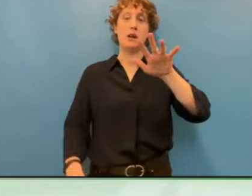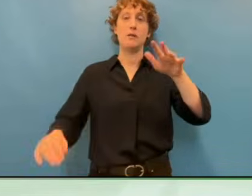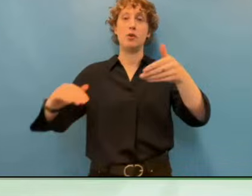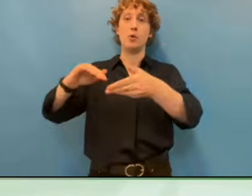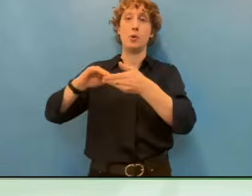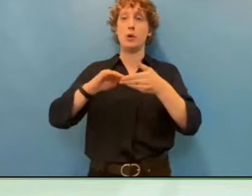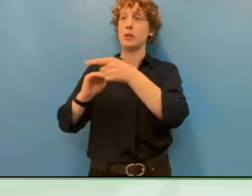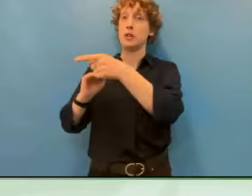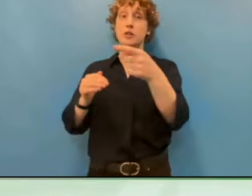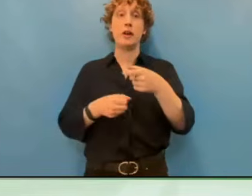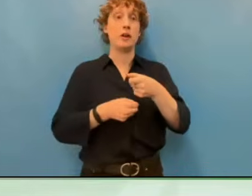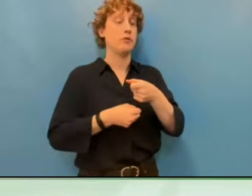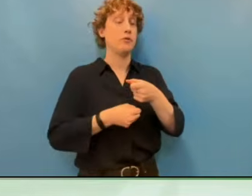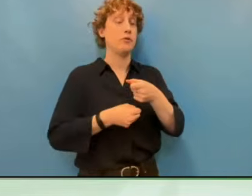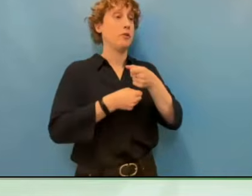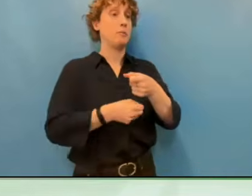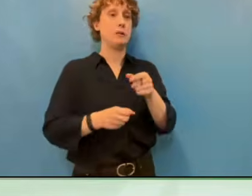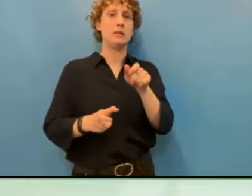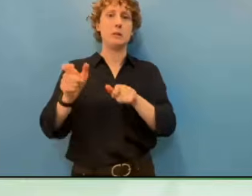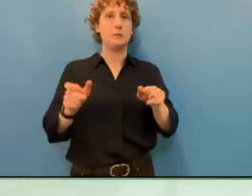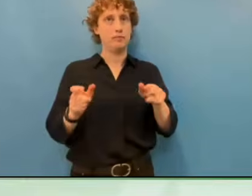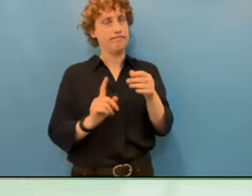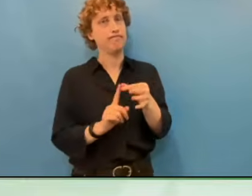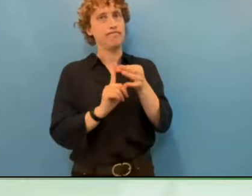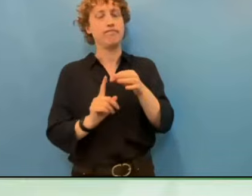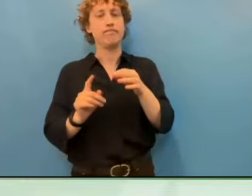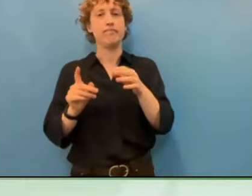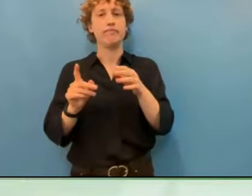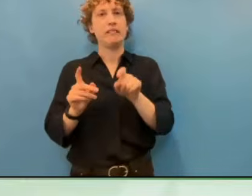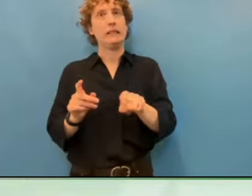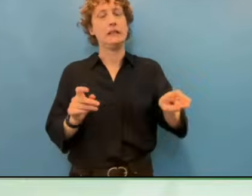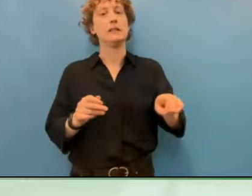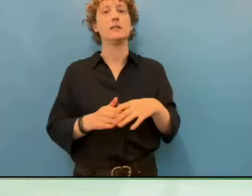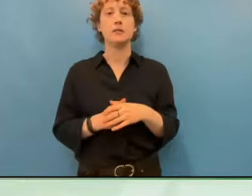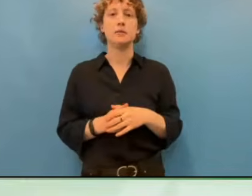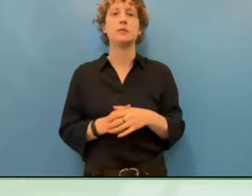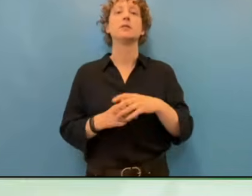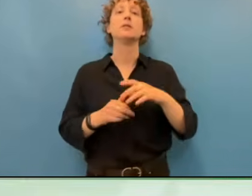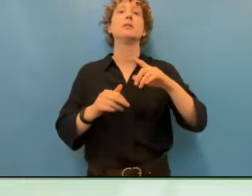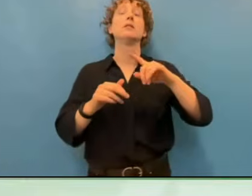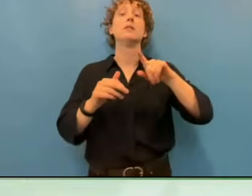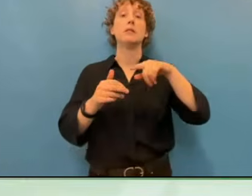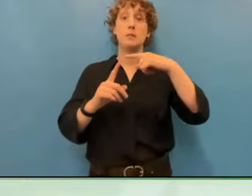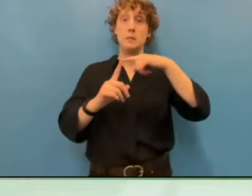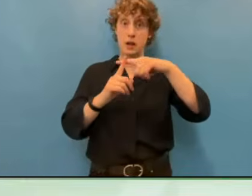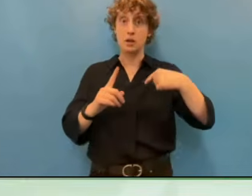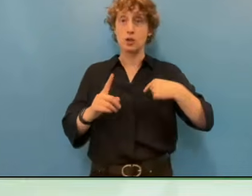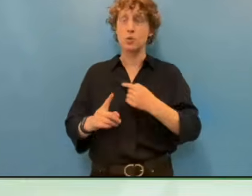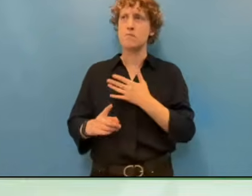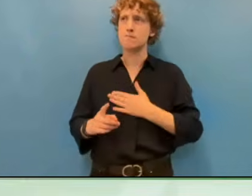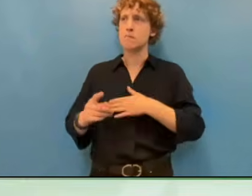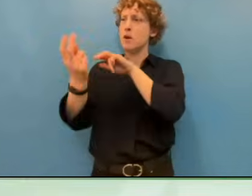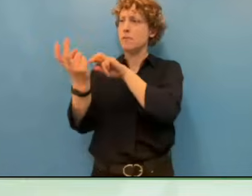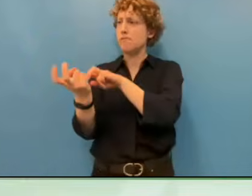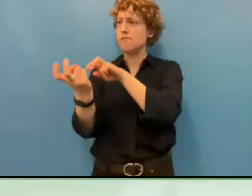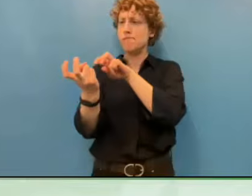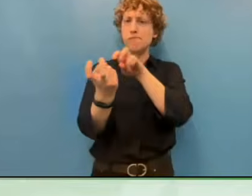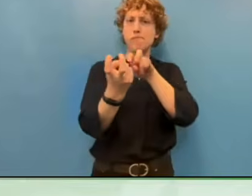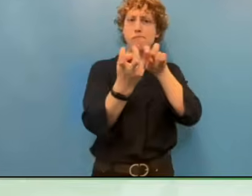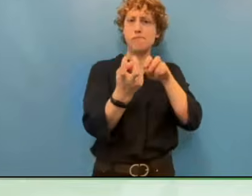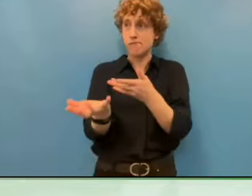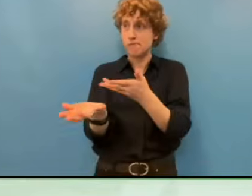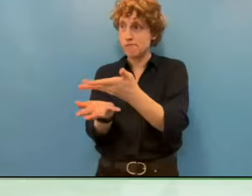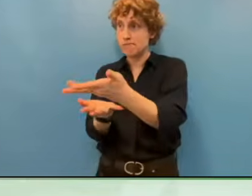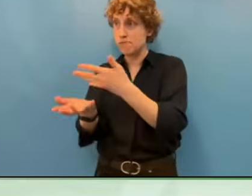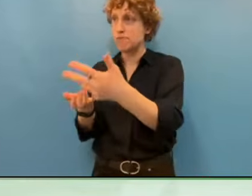And after that, we also decided to encounter the people with needs with dignity and involve